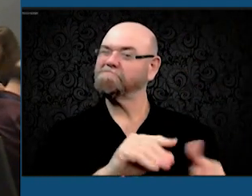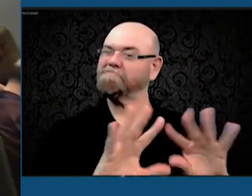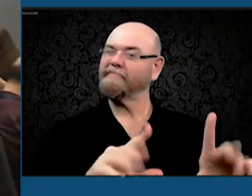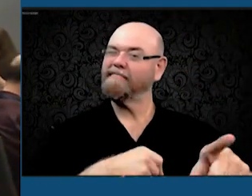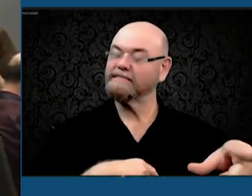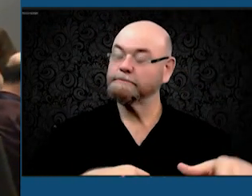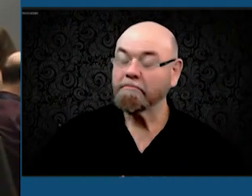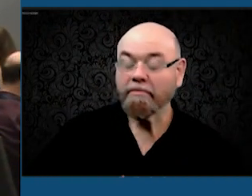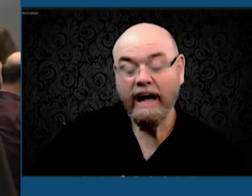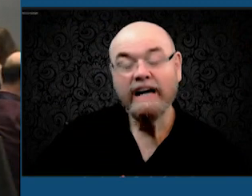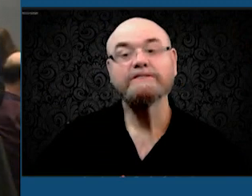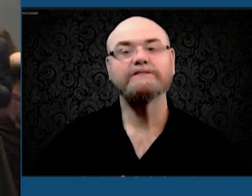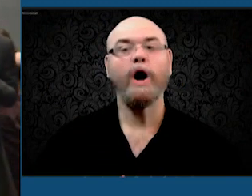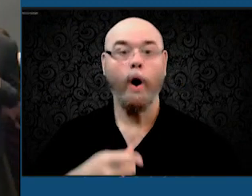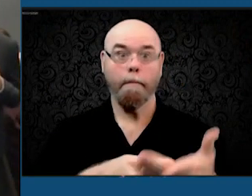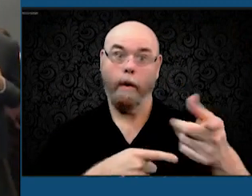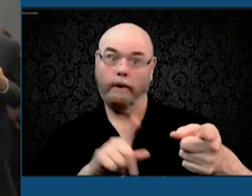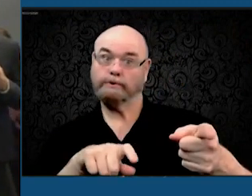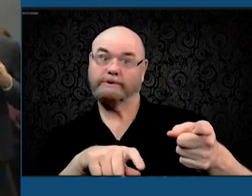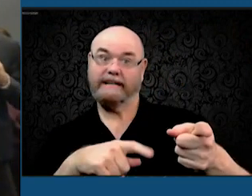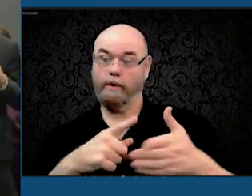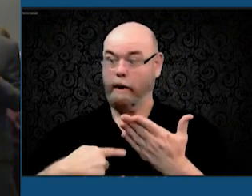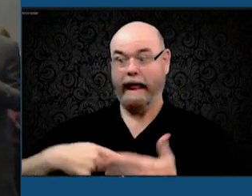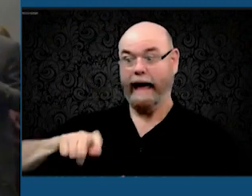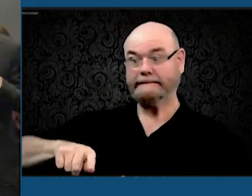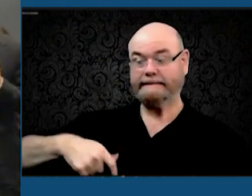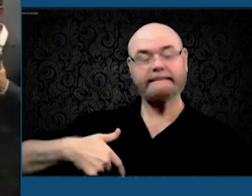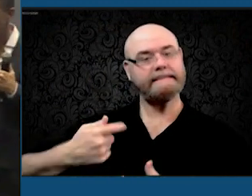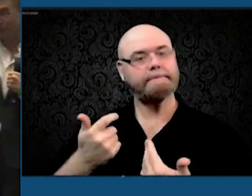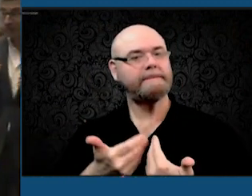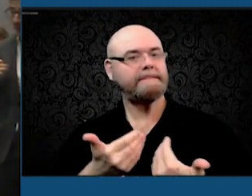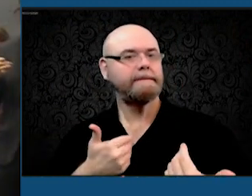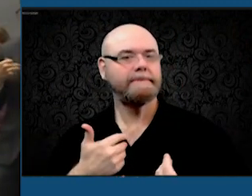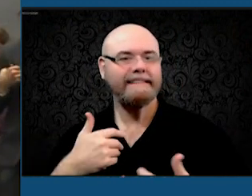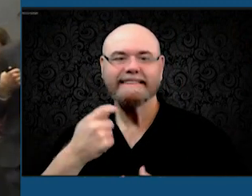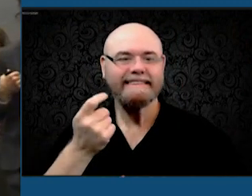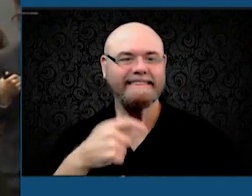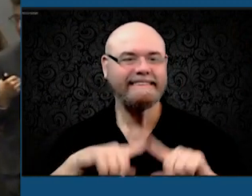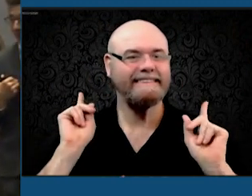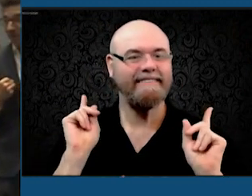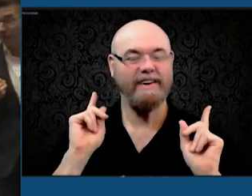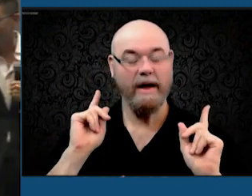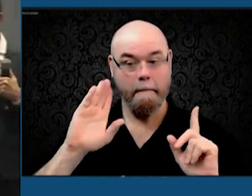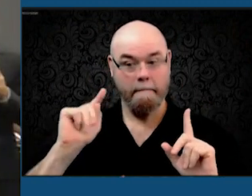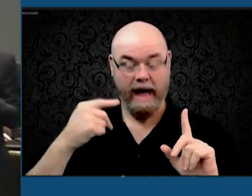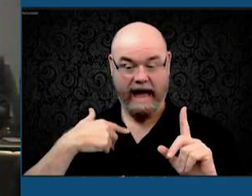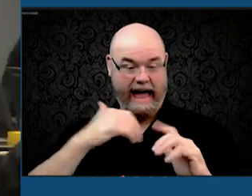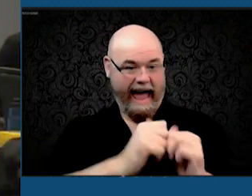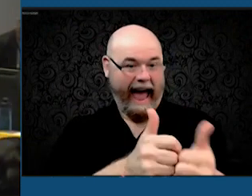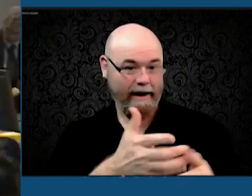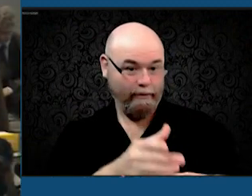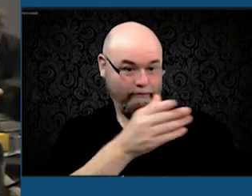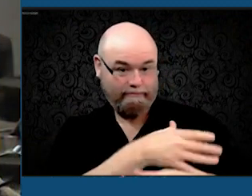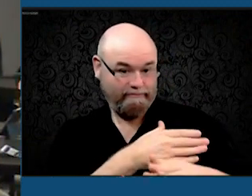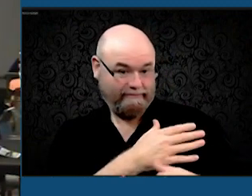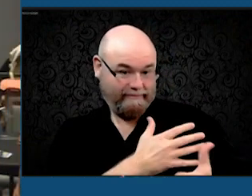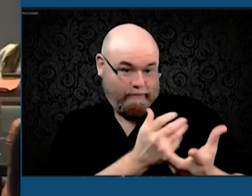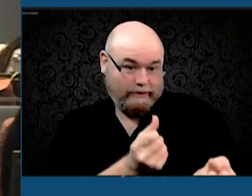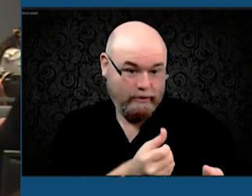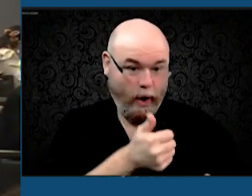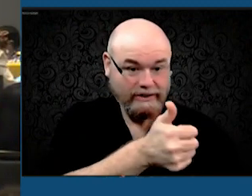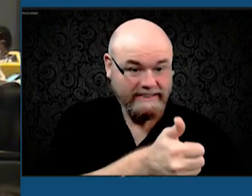you need and what I need are two different things. My job is not to make you do the things that I need to do to restore myself. My job in teaching social and emotional learning is to